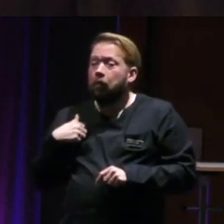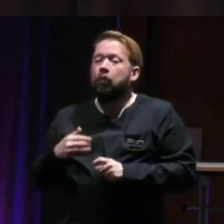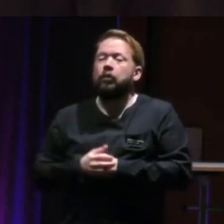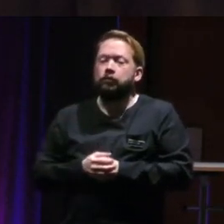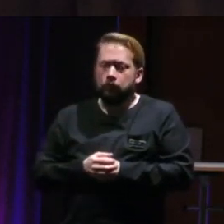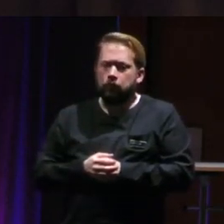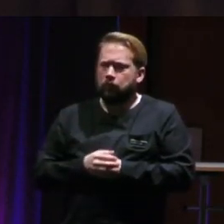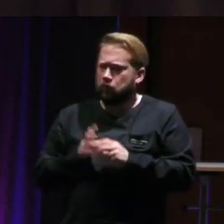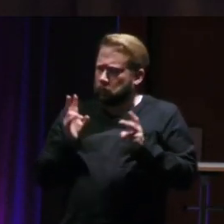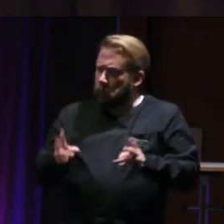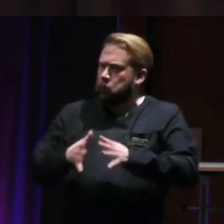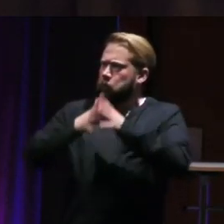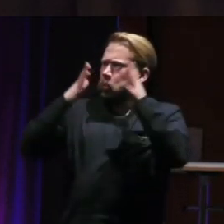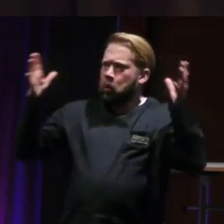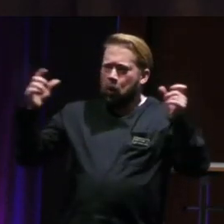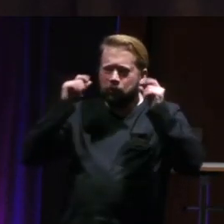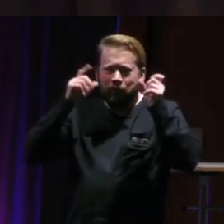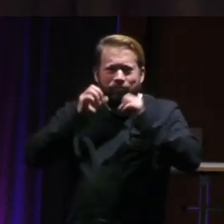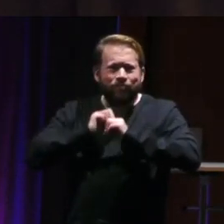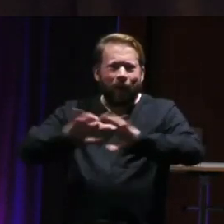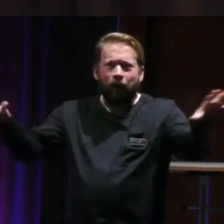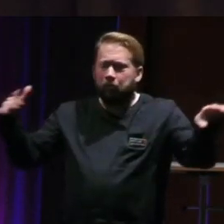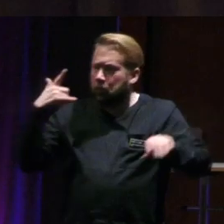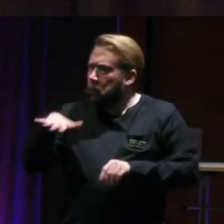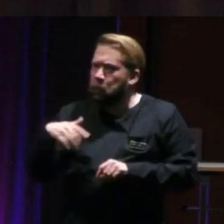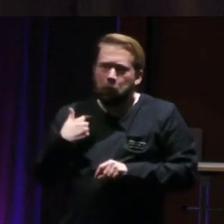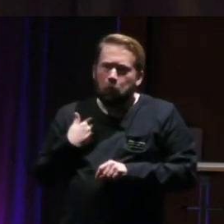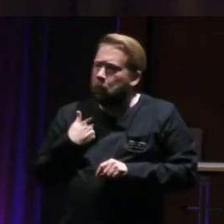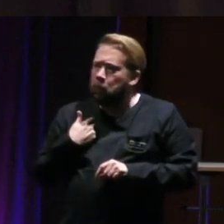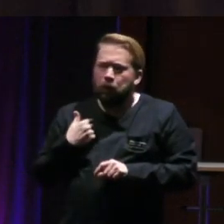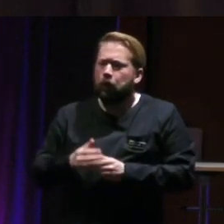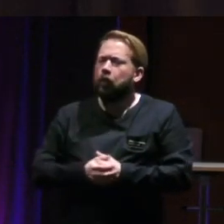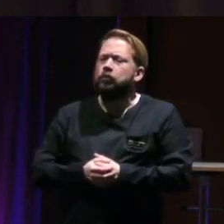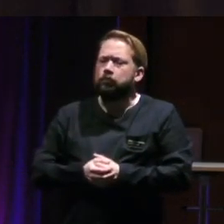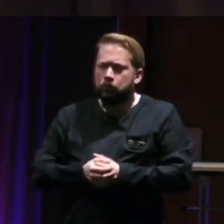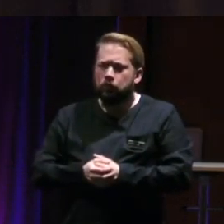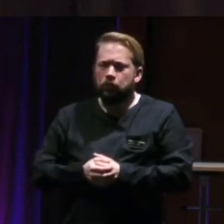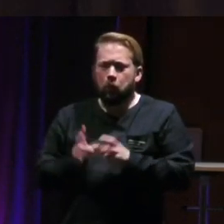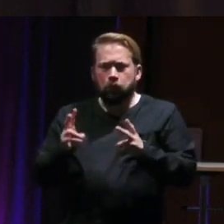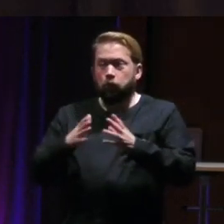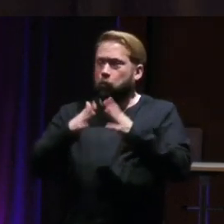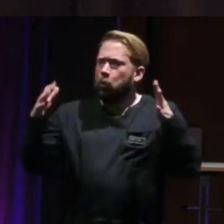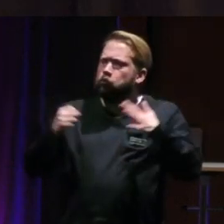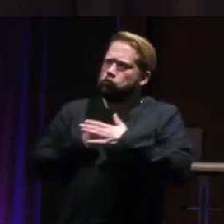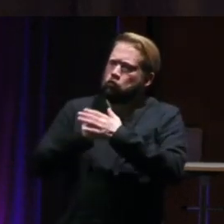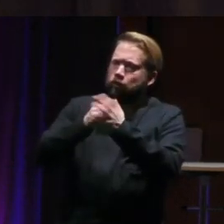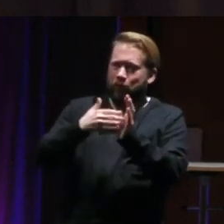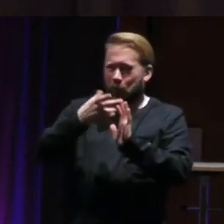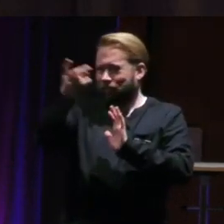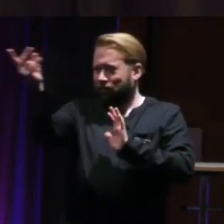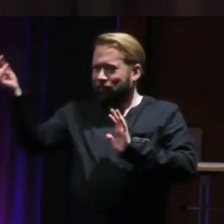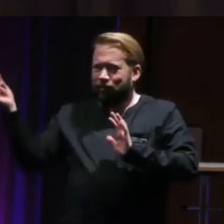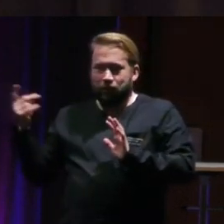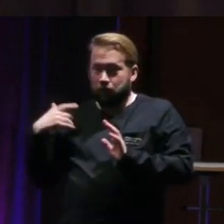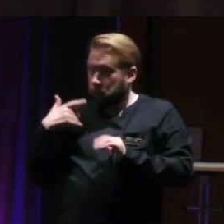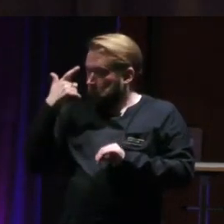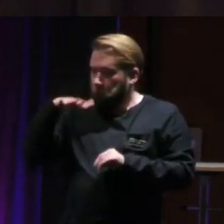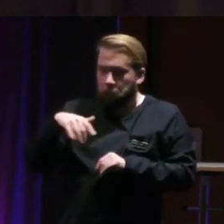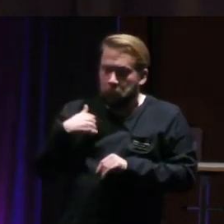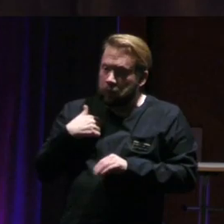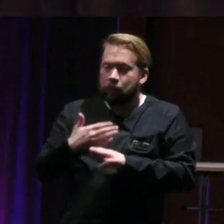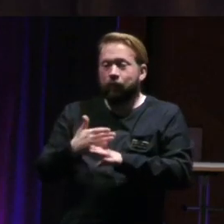attention, let's say, so huge support from the West, and neither we didn't